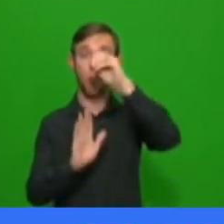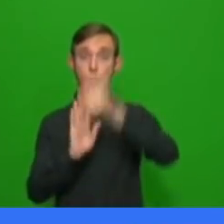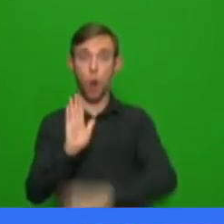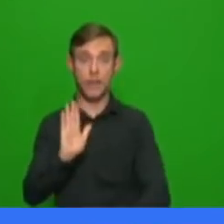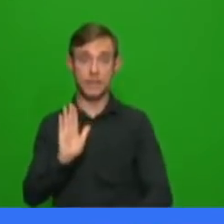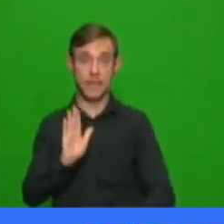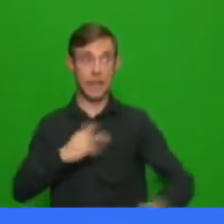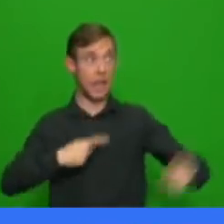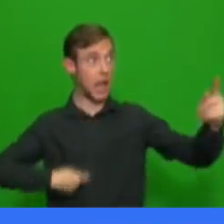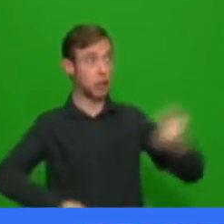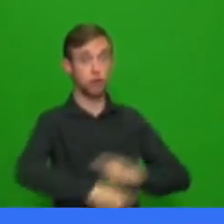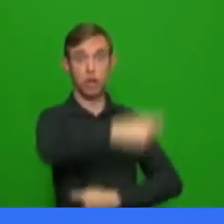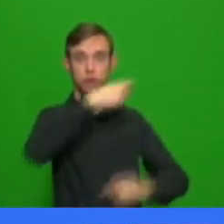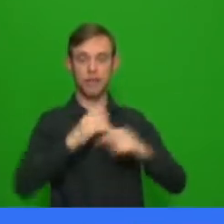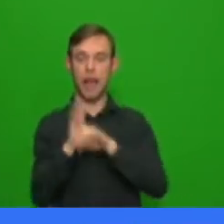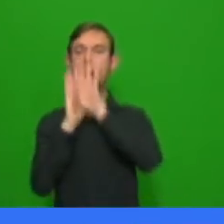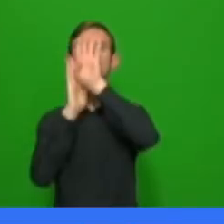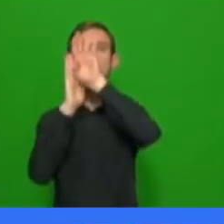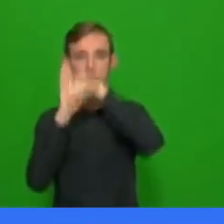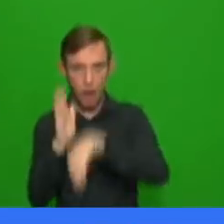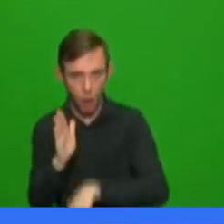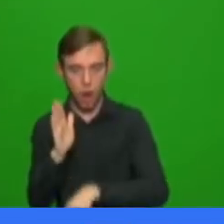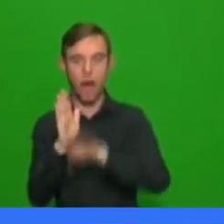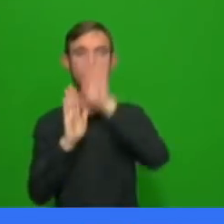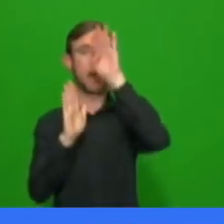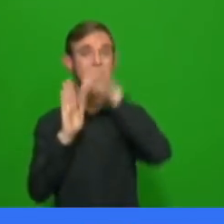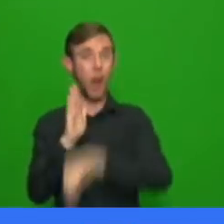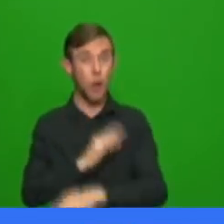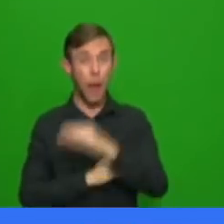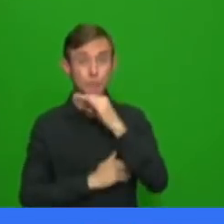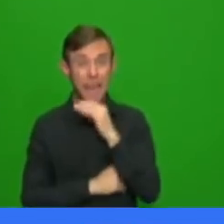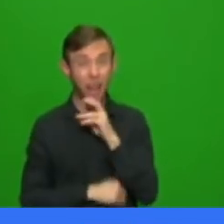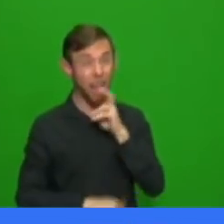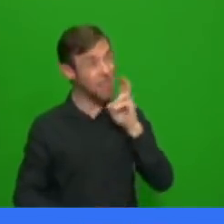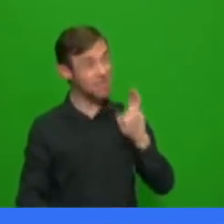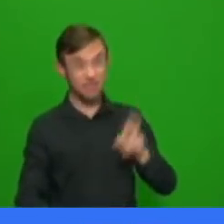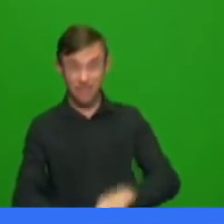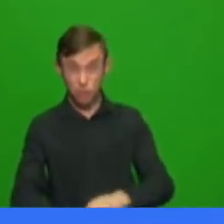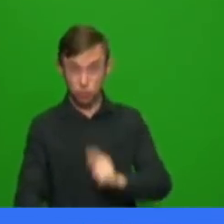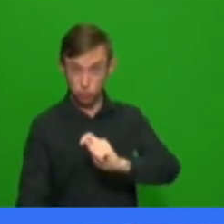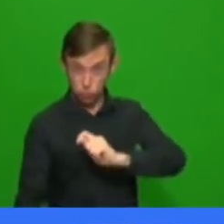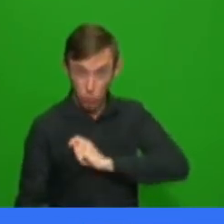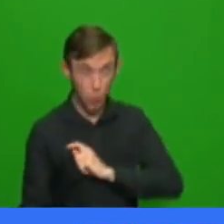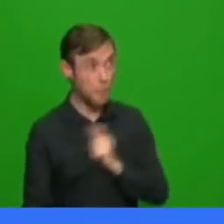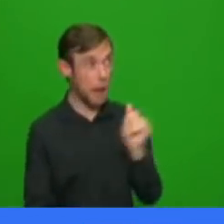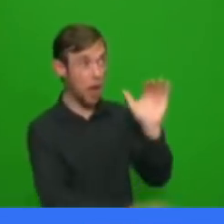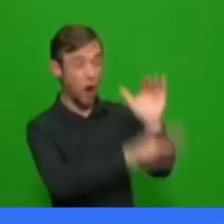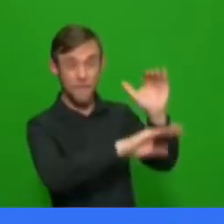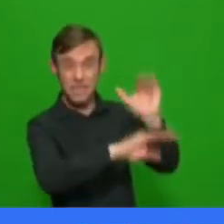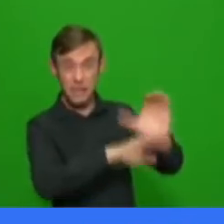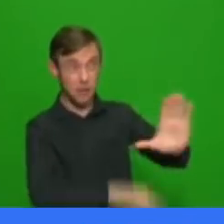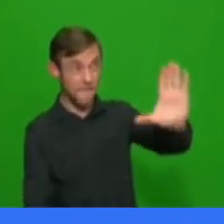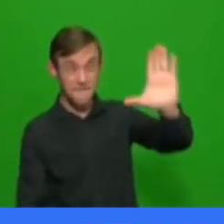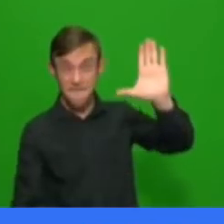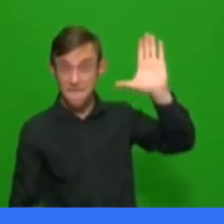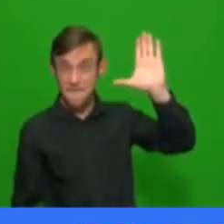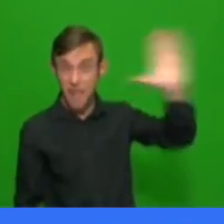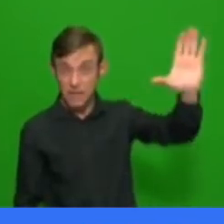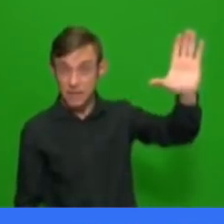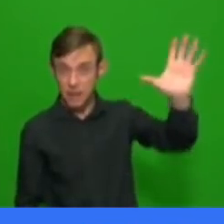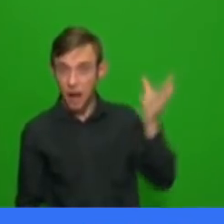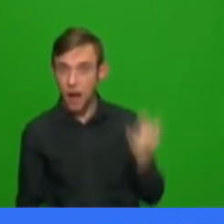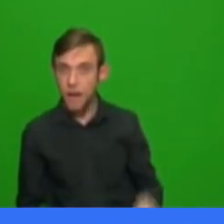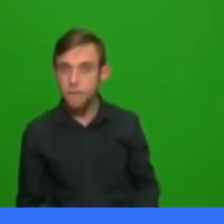you really need massive reserves if you have got a floating and exchange rate which could thus